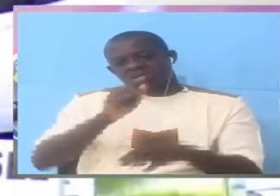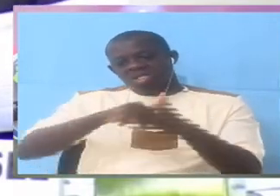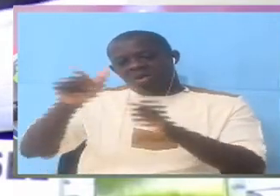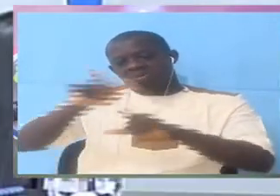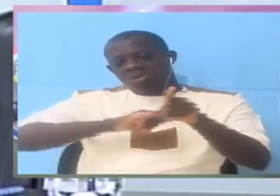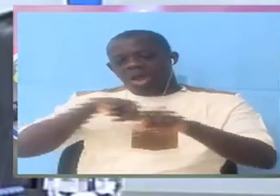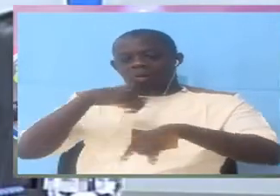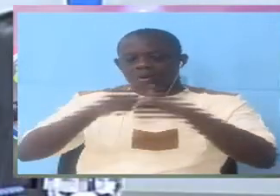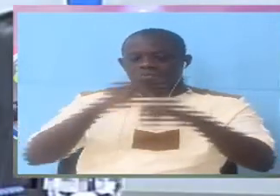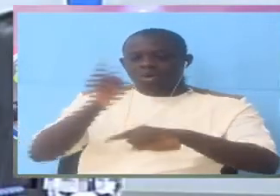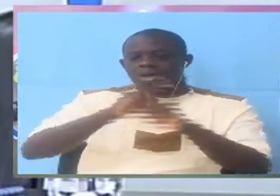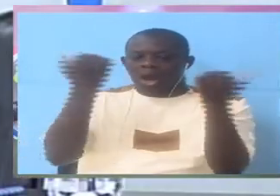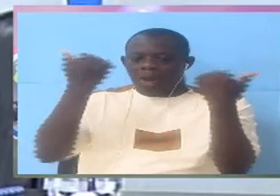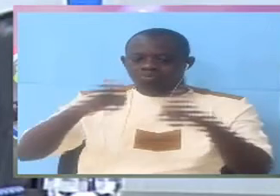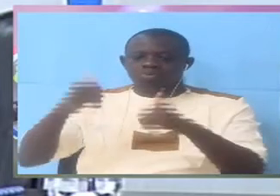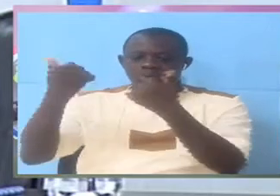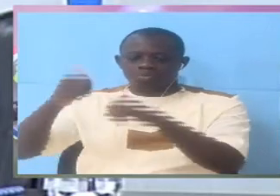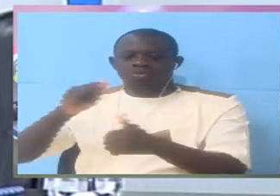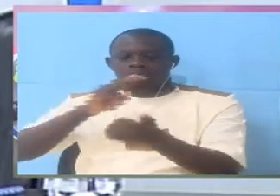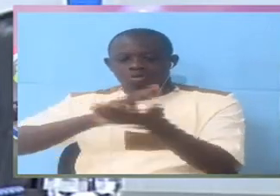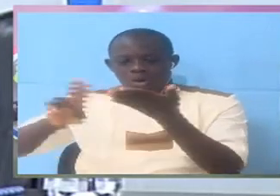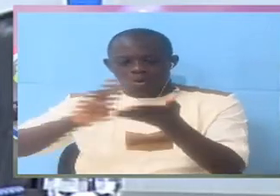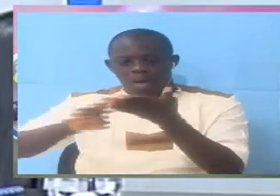happen? No, I